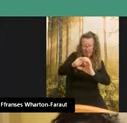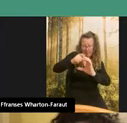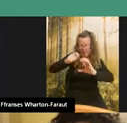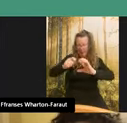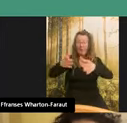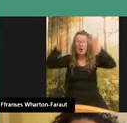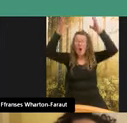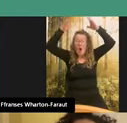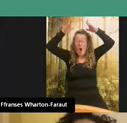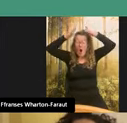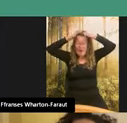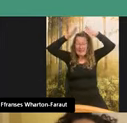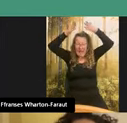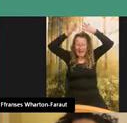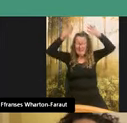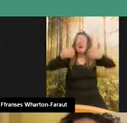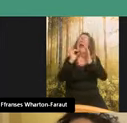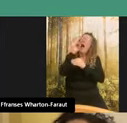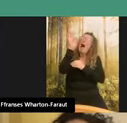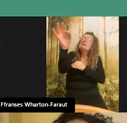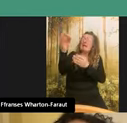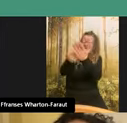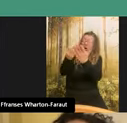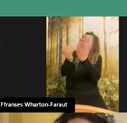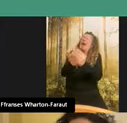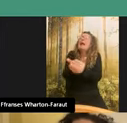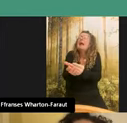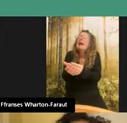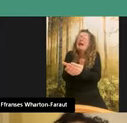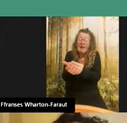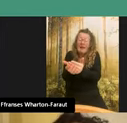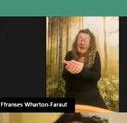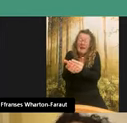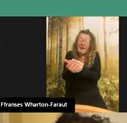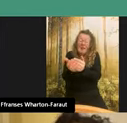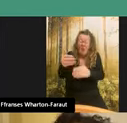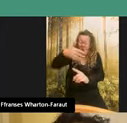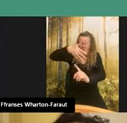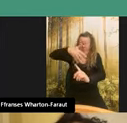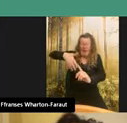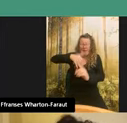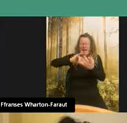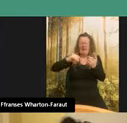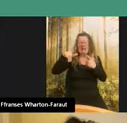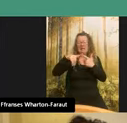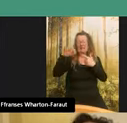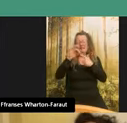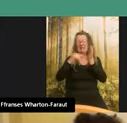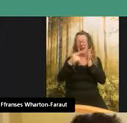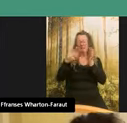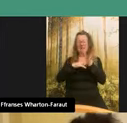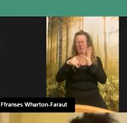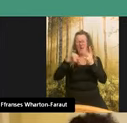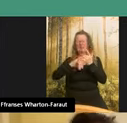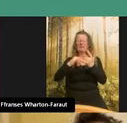There he is with his hat out. But he's also like one row behind him is Septimus Severus, who's the Roman Empire, who